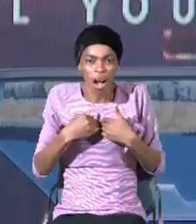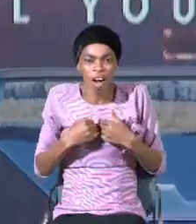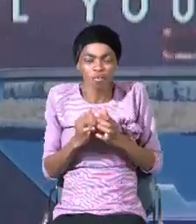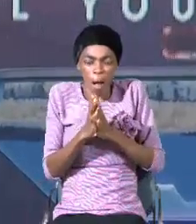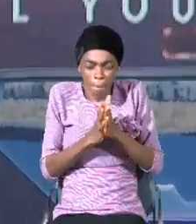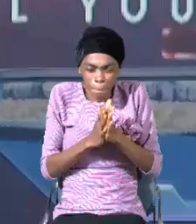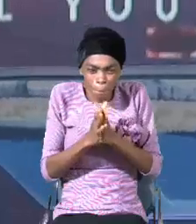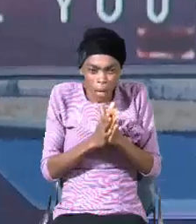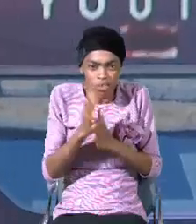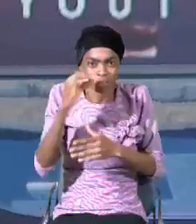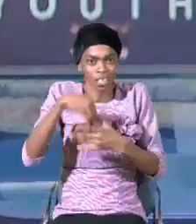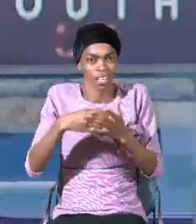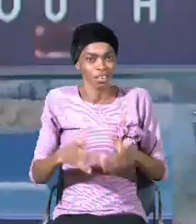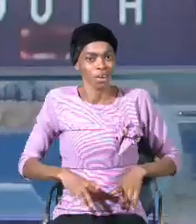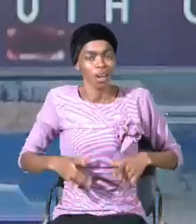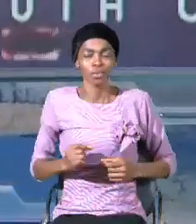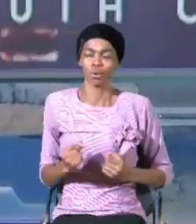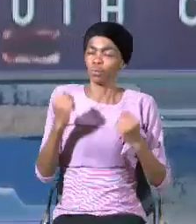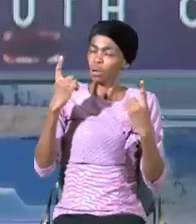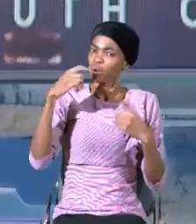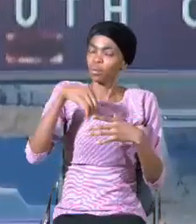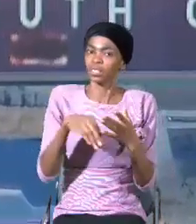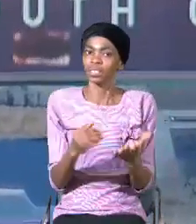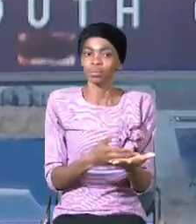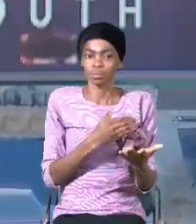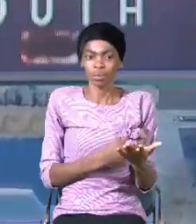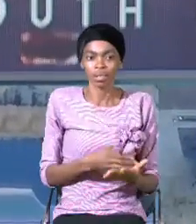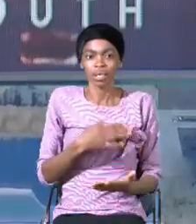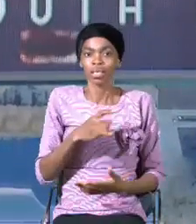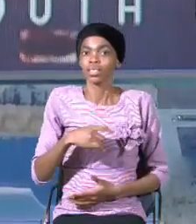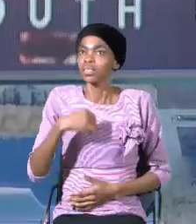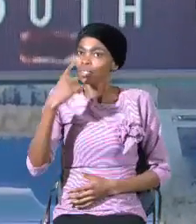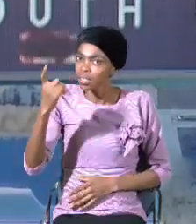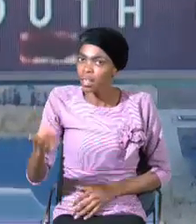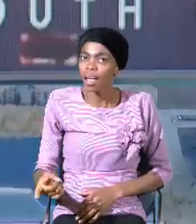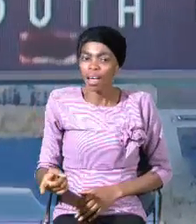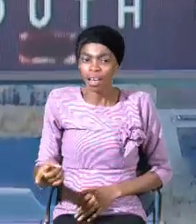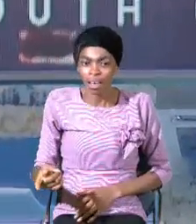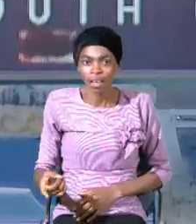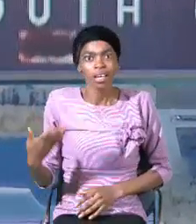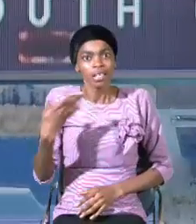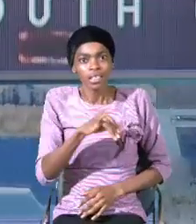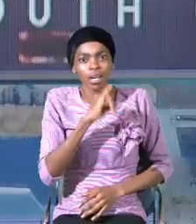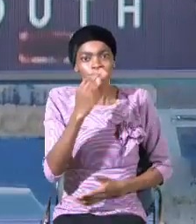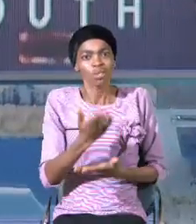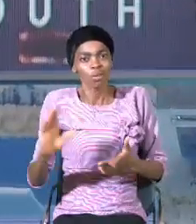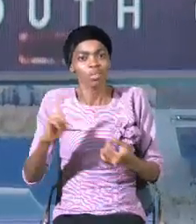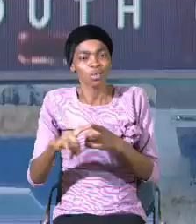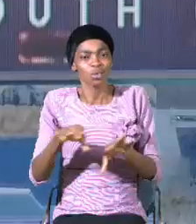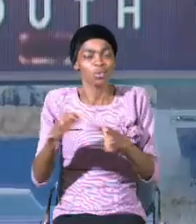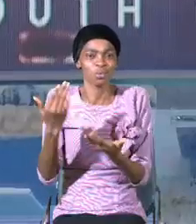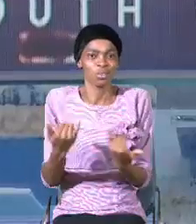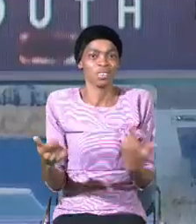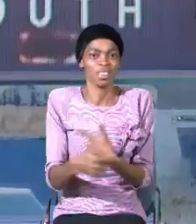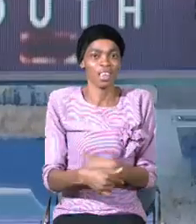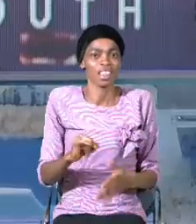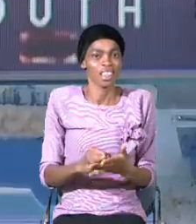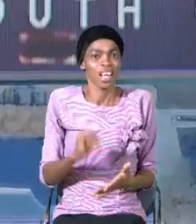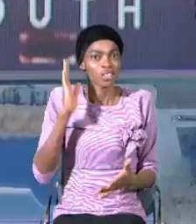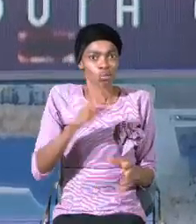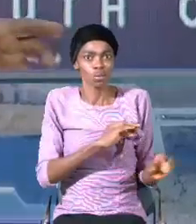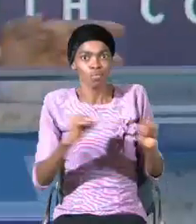passion-dominated life. You wake up in the morning and then you say, there is something to do today that will move